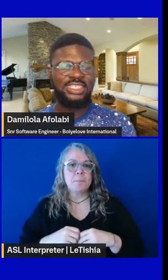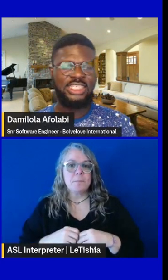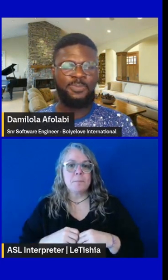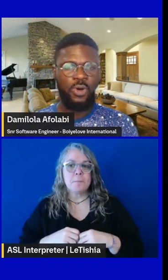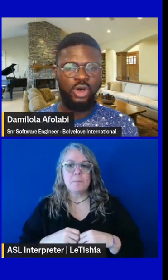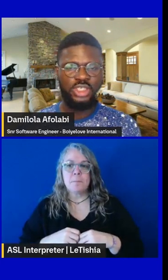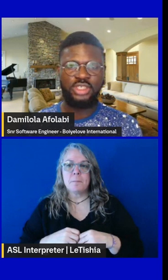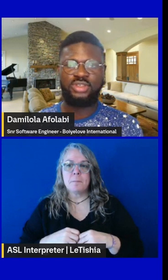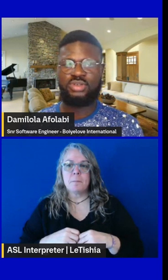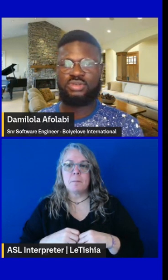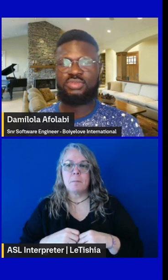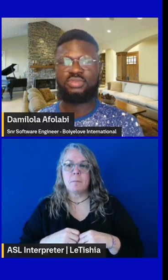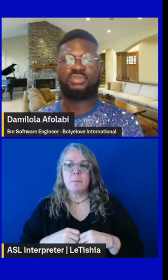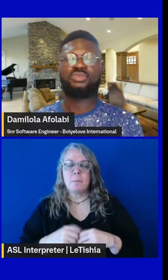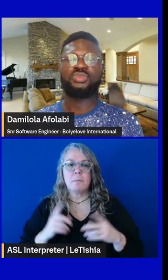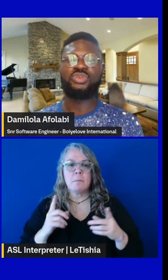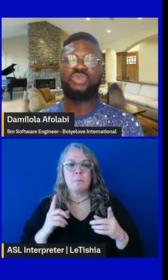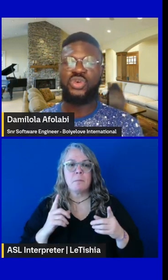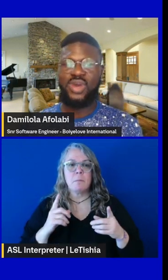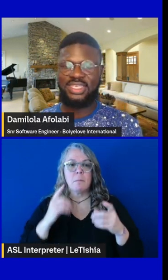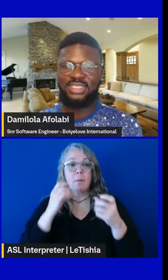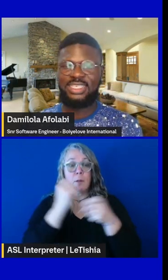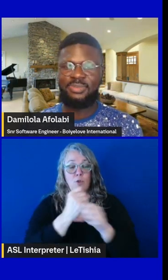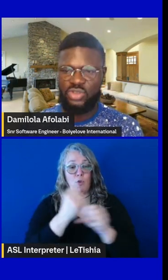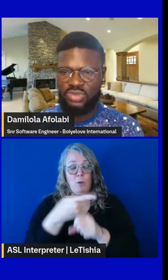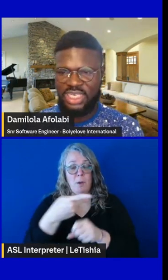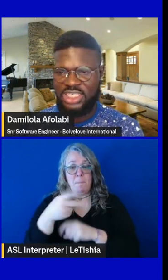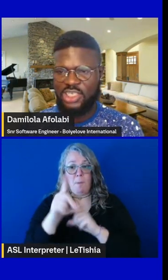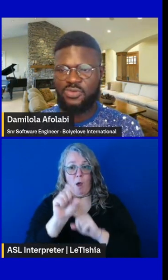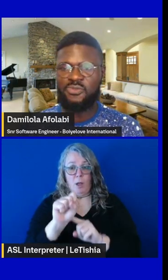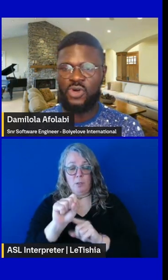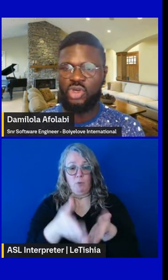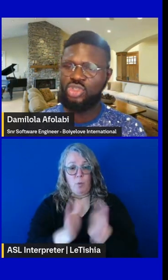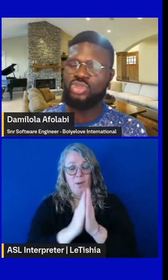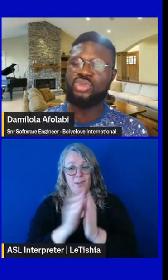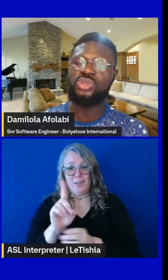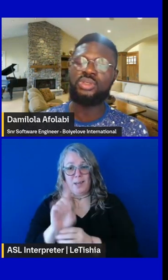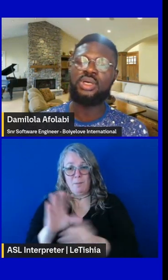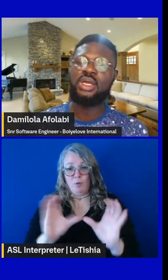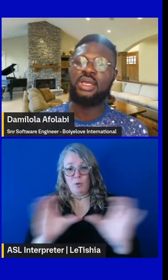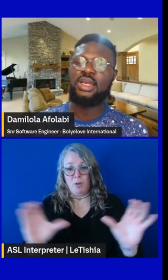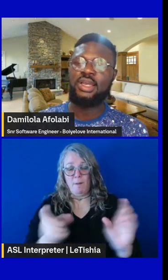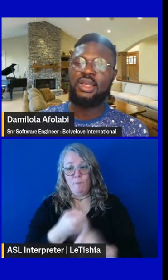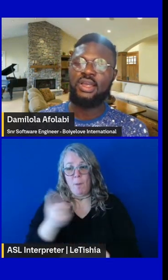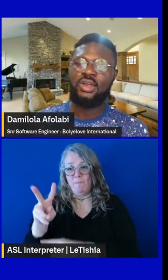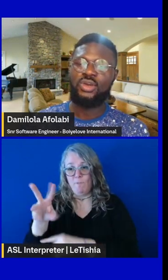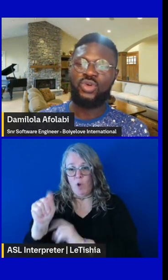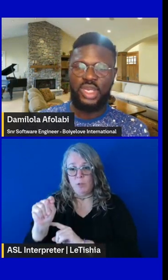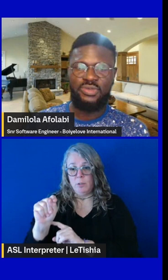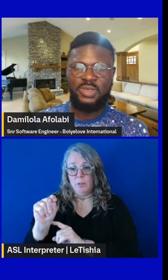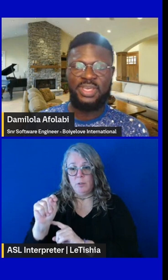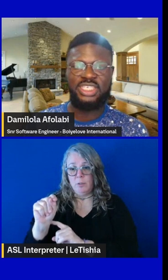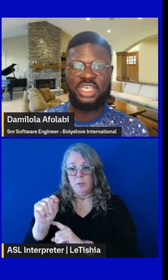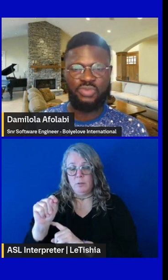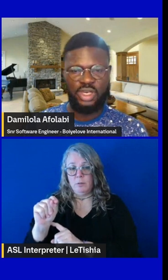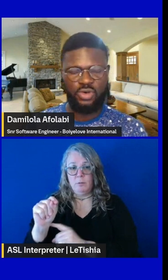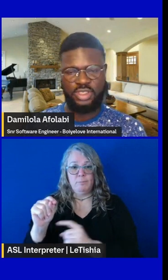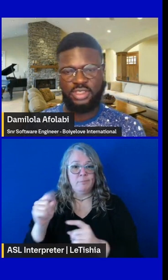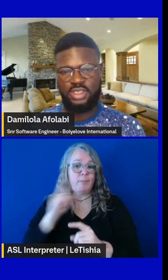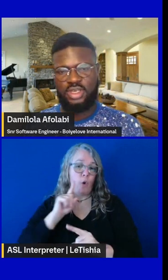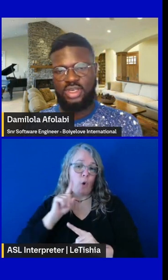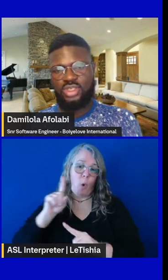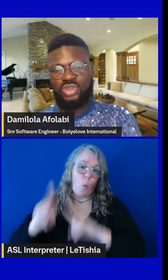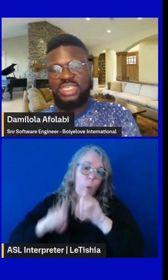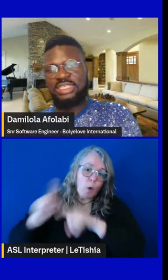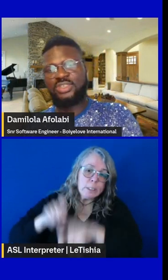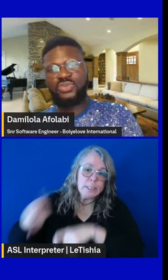The analytics pod requests database credentials from Vault to query patient